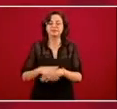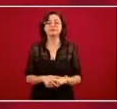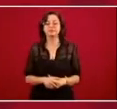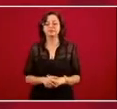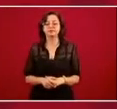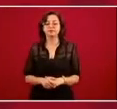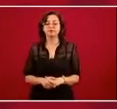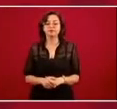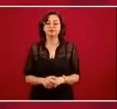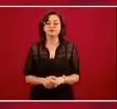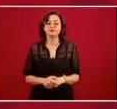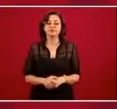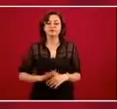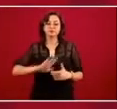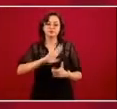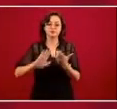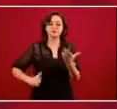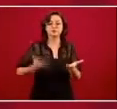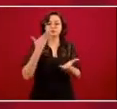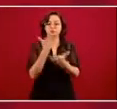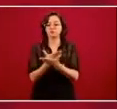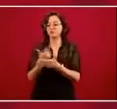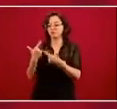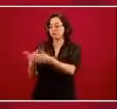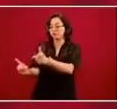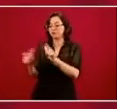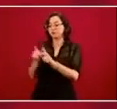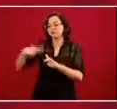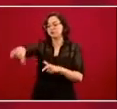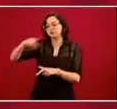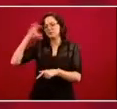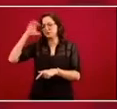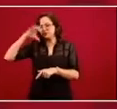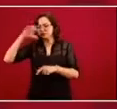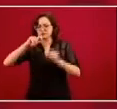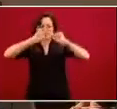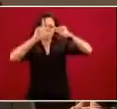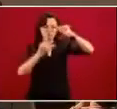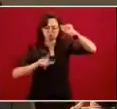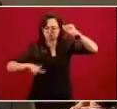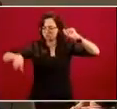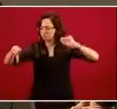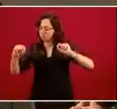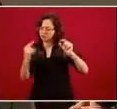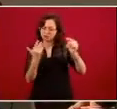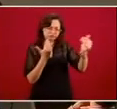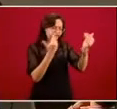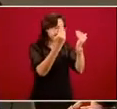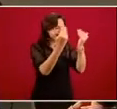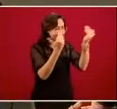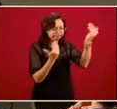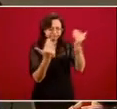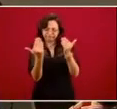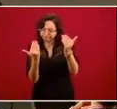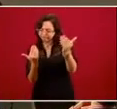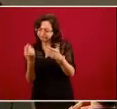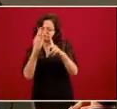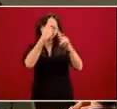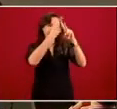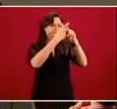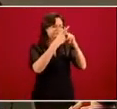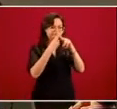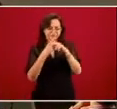epidemic. This was a proposal from the scientific consultation groups